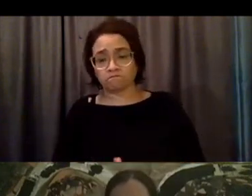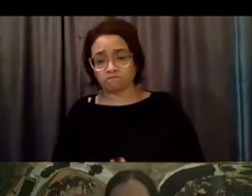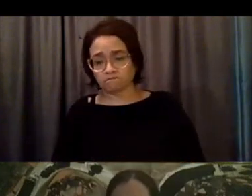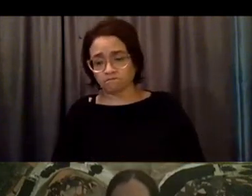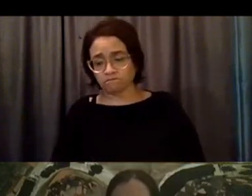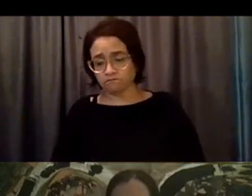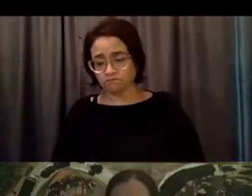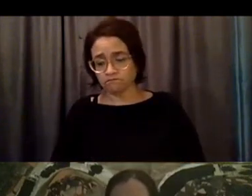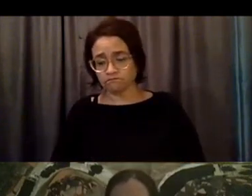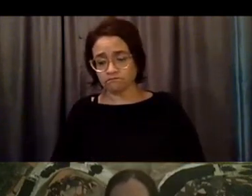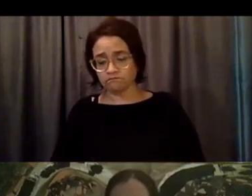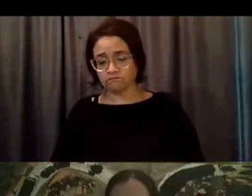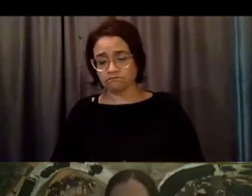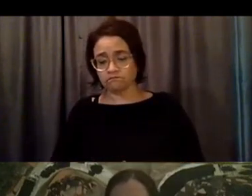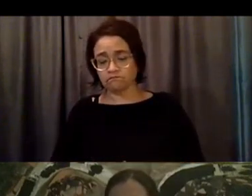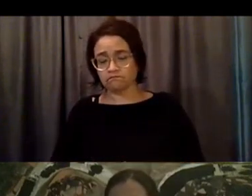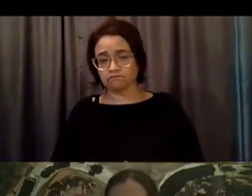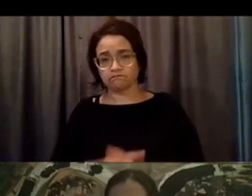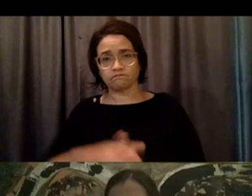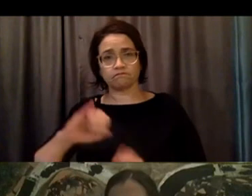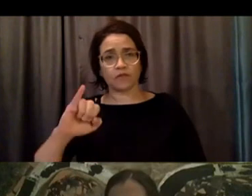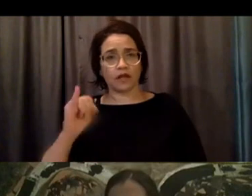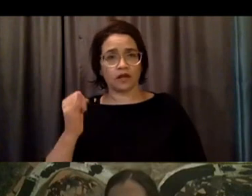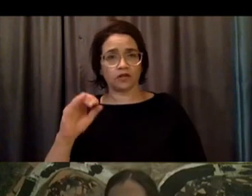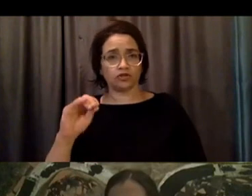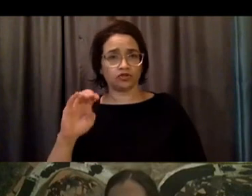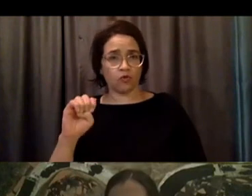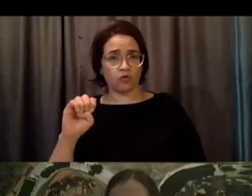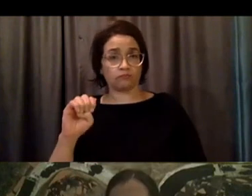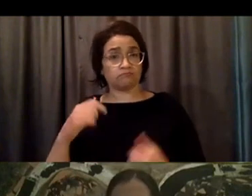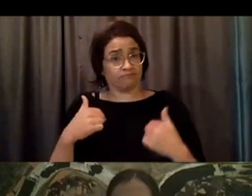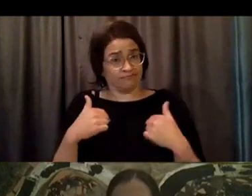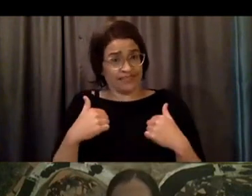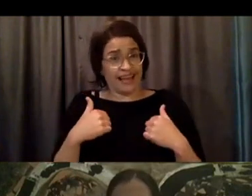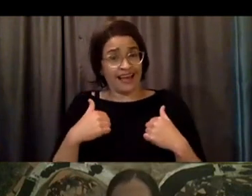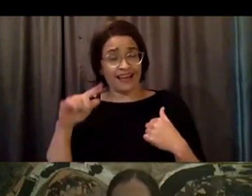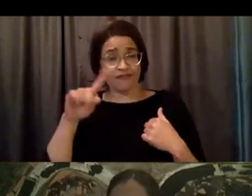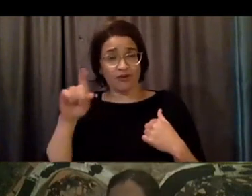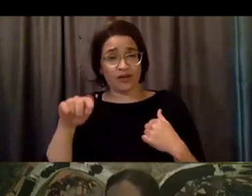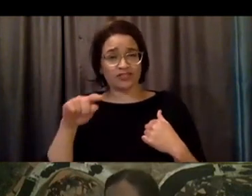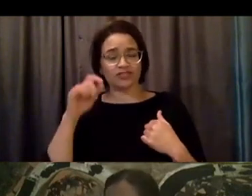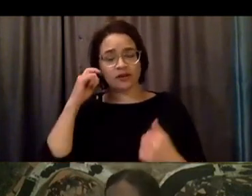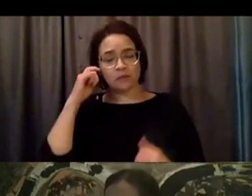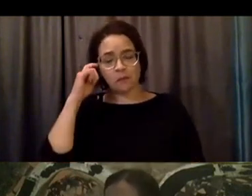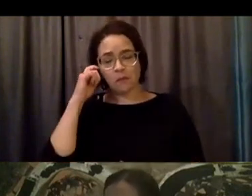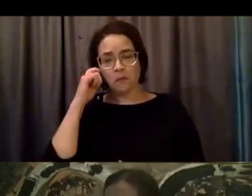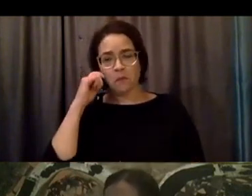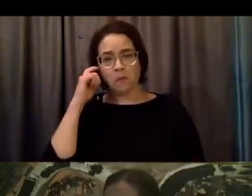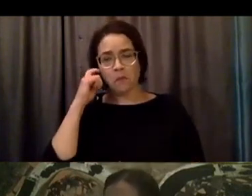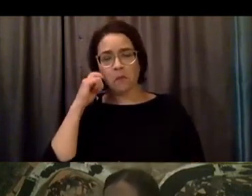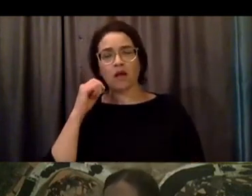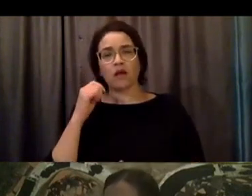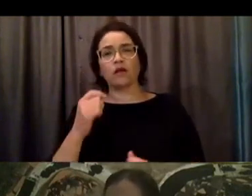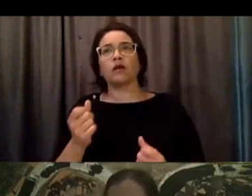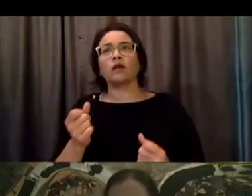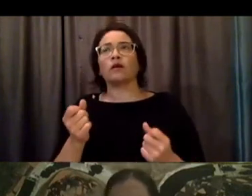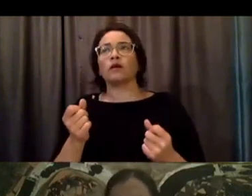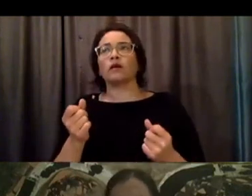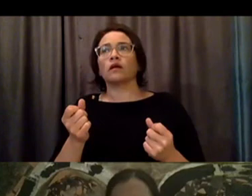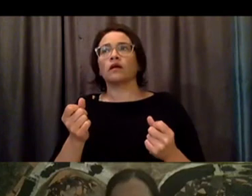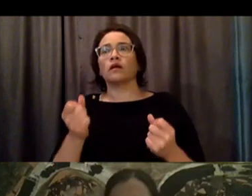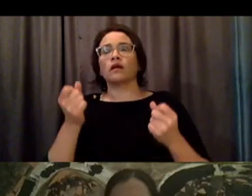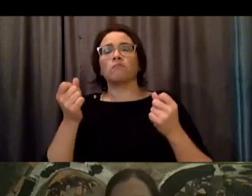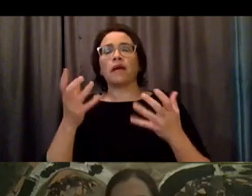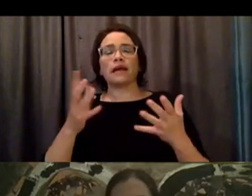Oh, thank you. Um, I, I have a question. Um, in a lot of, of communities where we see a diaspora,